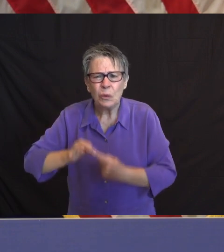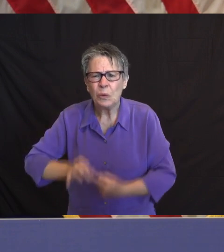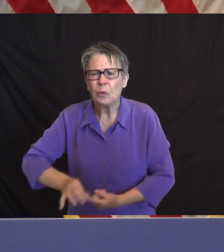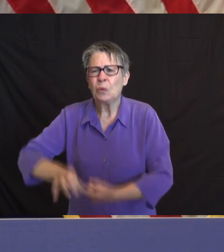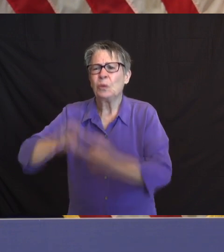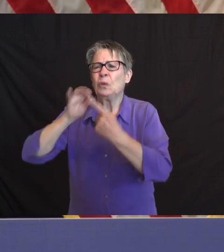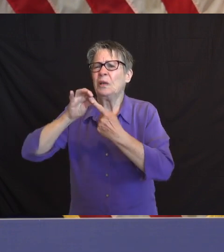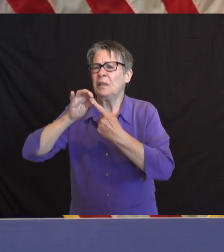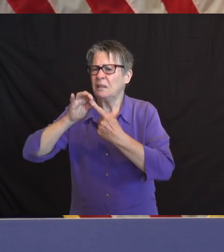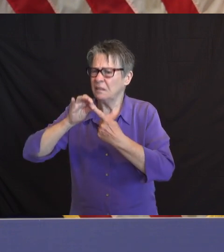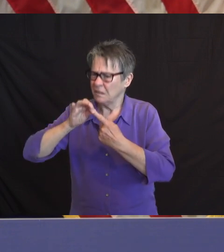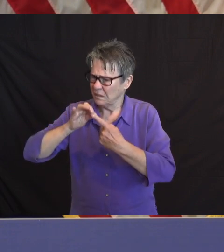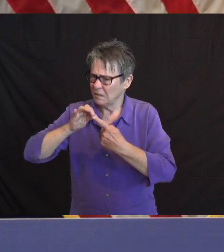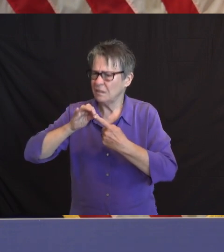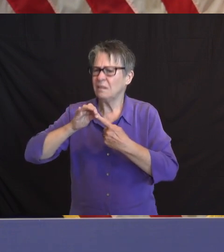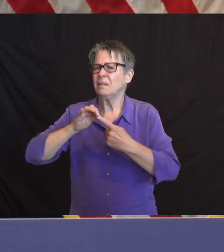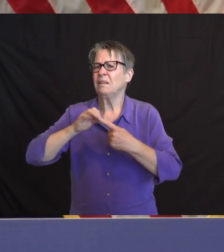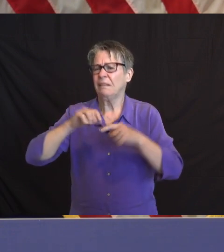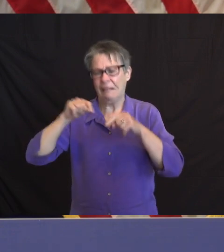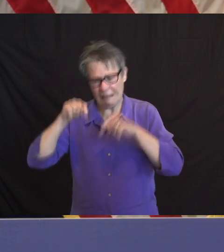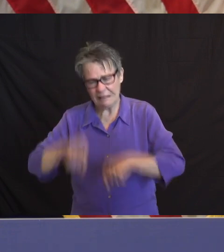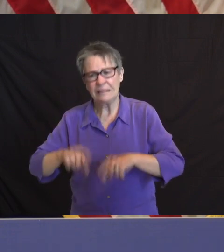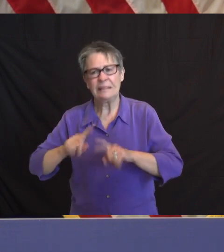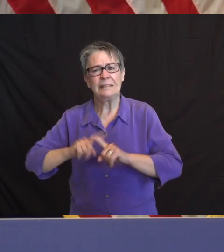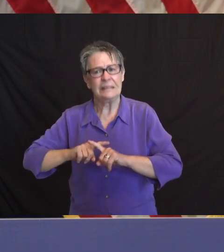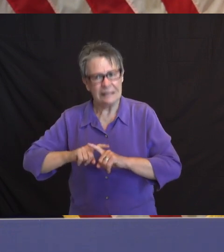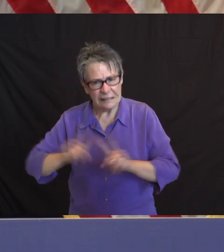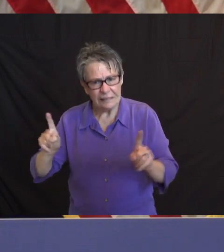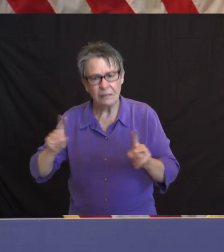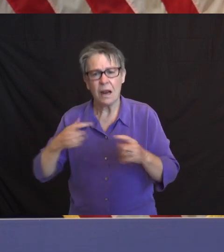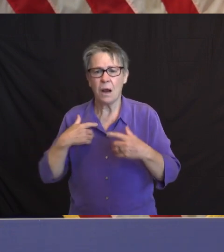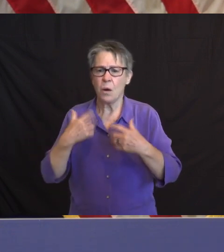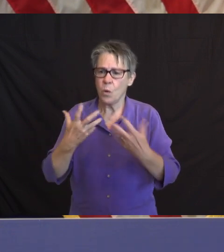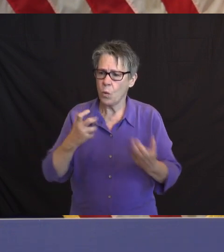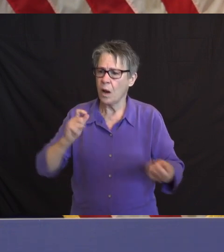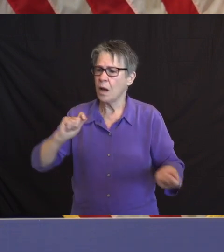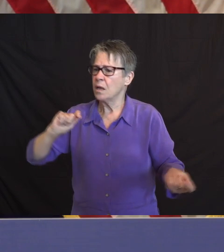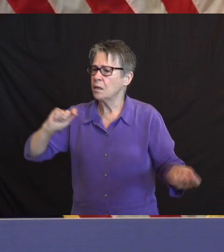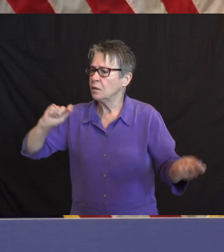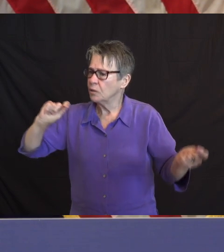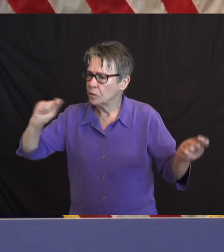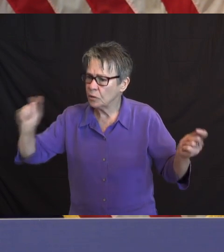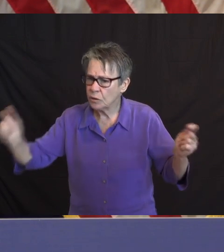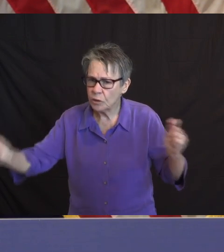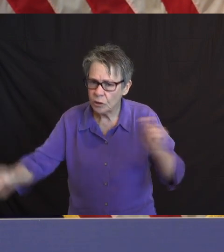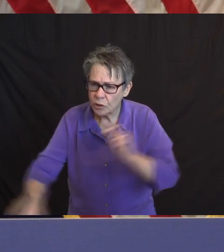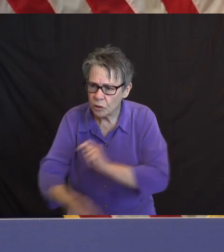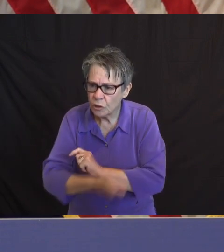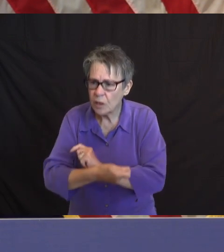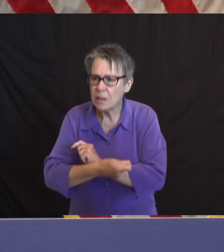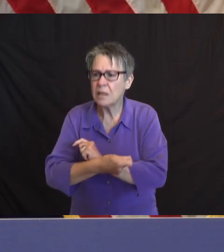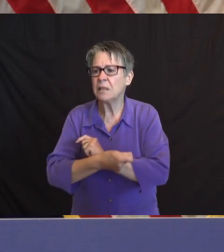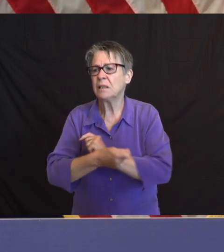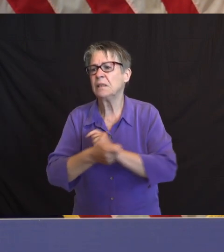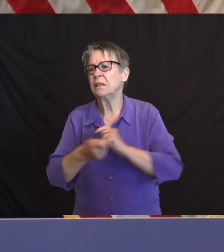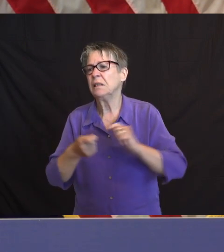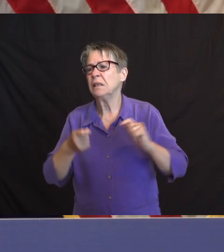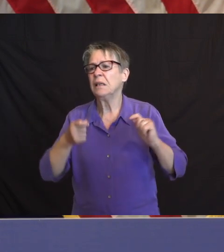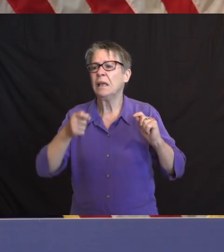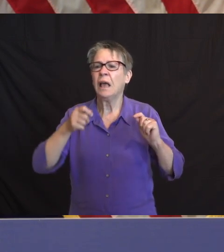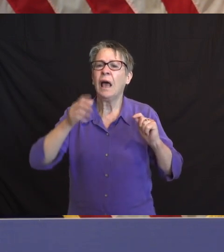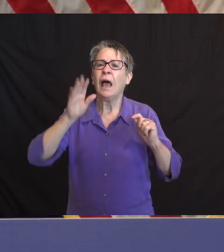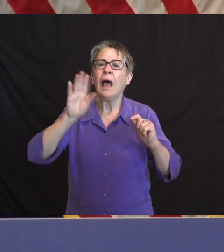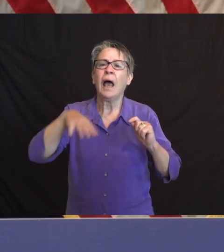time. And please God, it does. I mentioned this in Westfield. Let's not ever allow this, like next week, as it's happened so